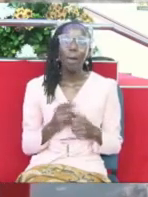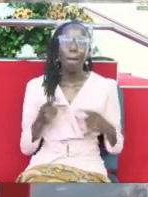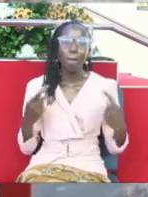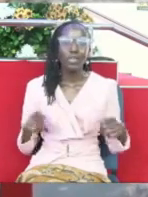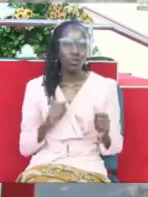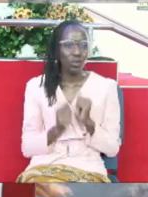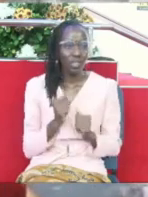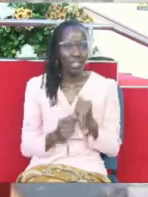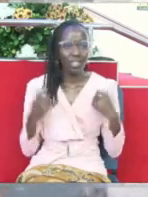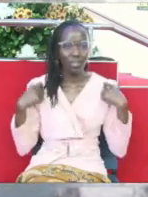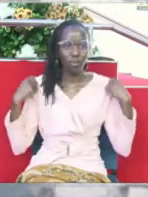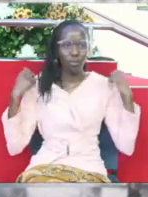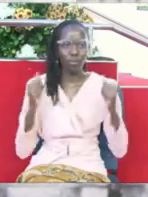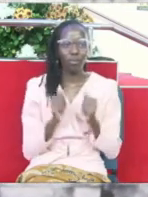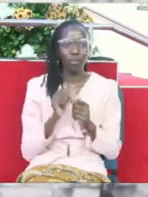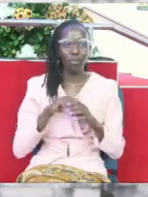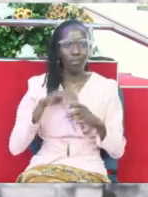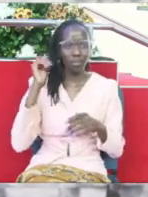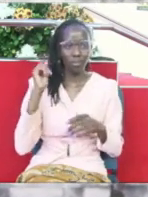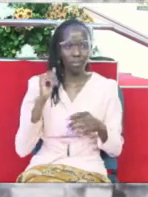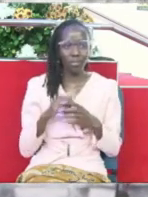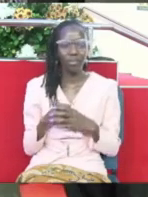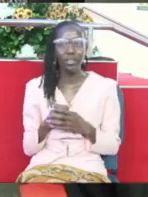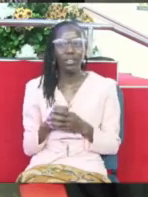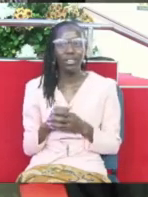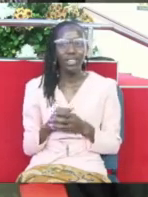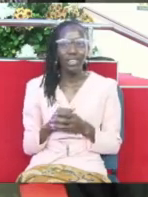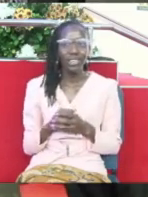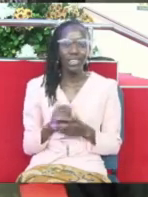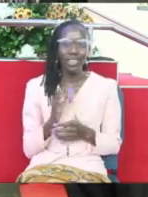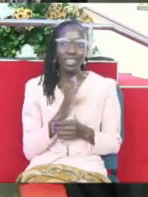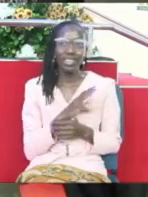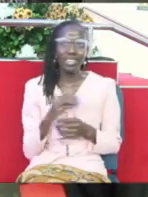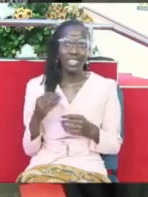one time he sought to ask her, "Where do you normally go at 11?" And the guy said, "You know, we go jogging."